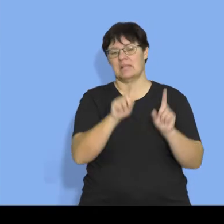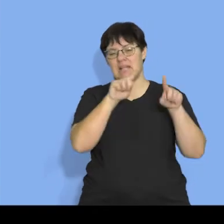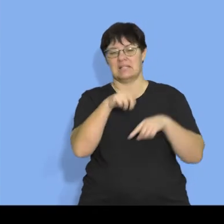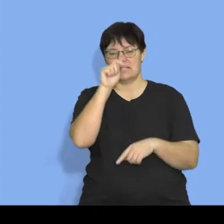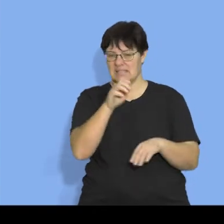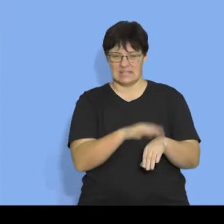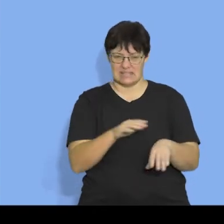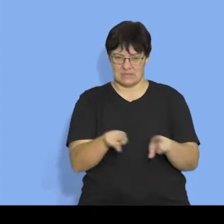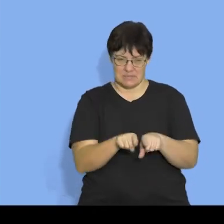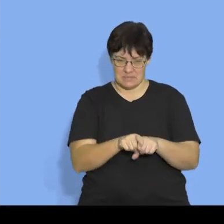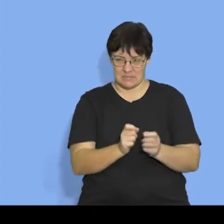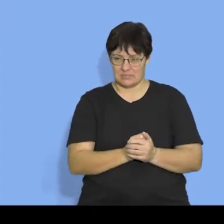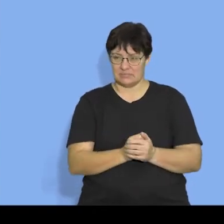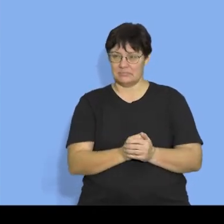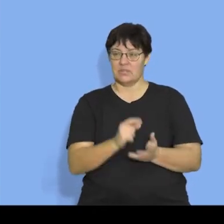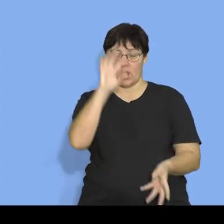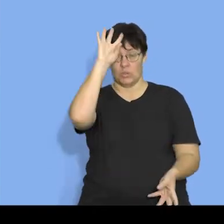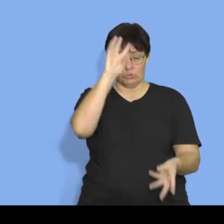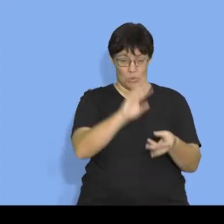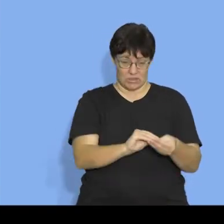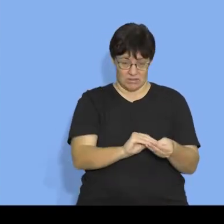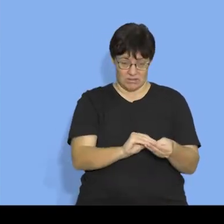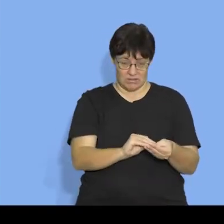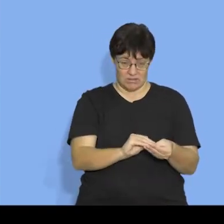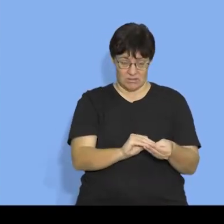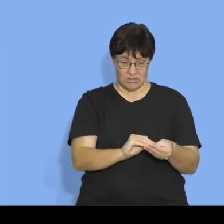delta t is the same, except this is total